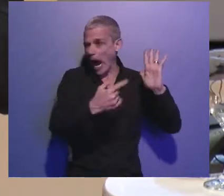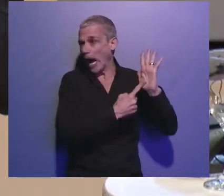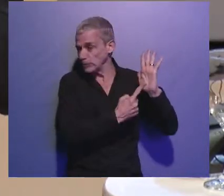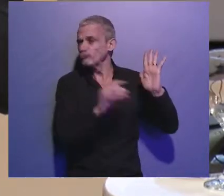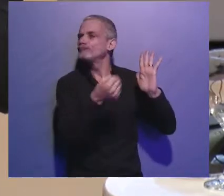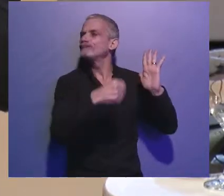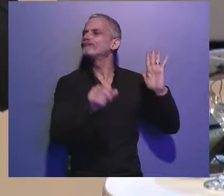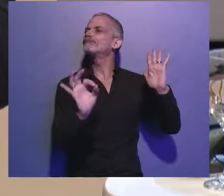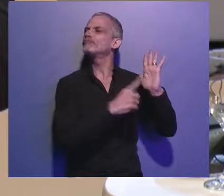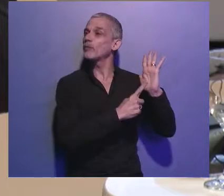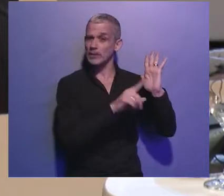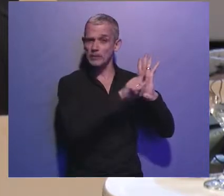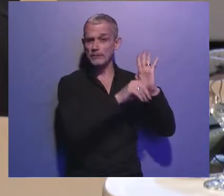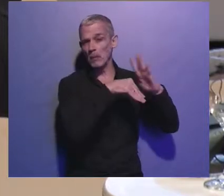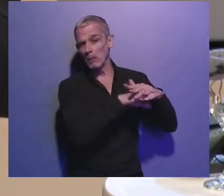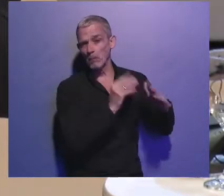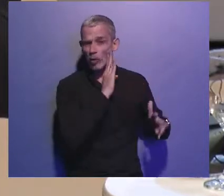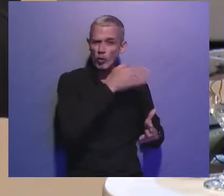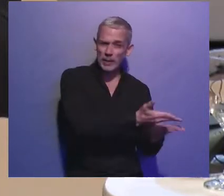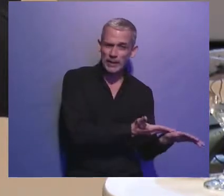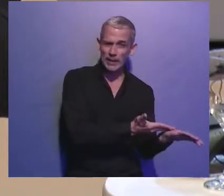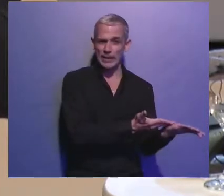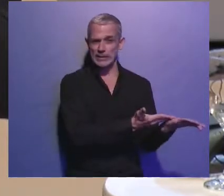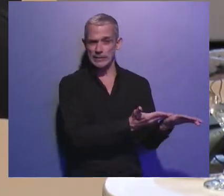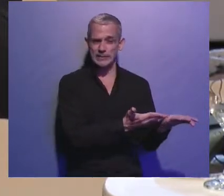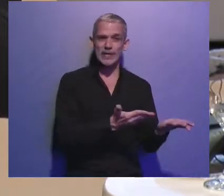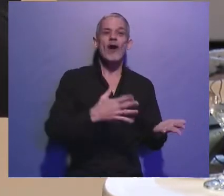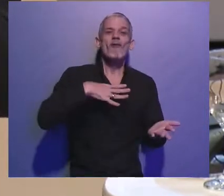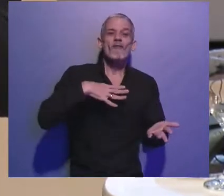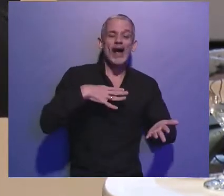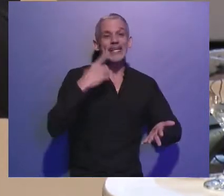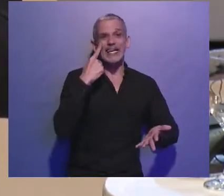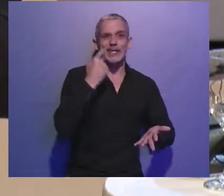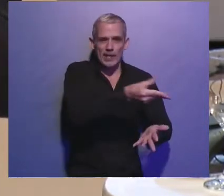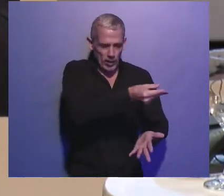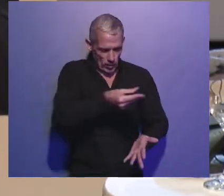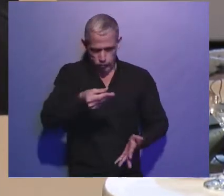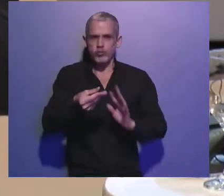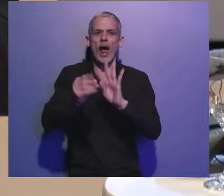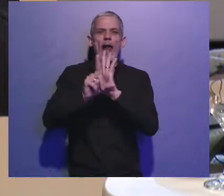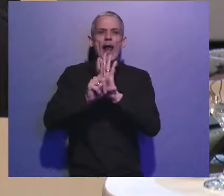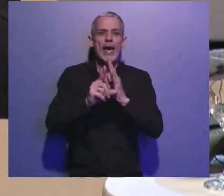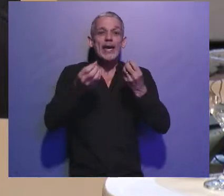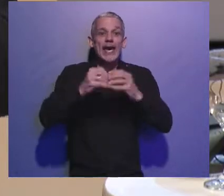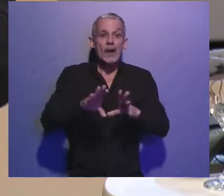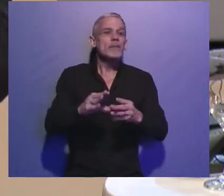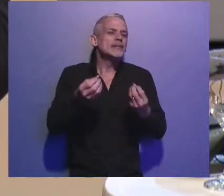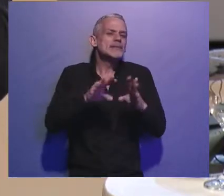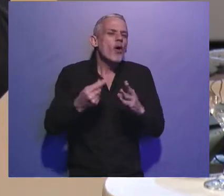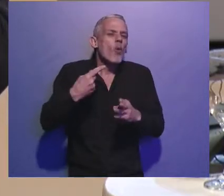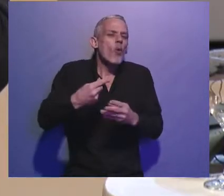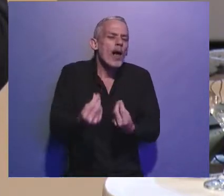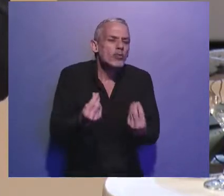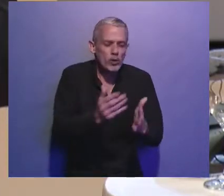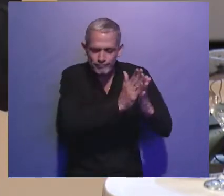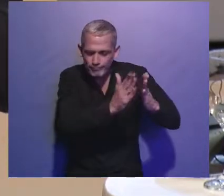these laws. The political will became effective from the beginning of this year